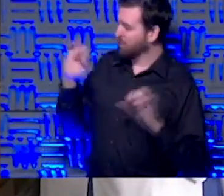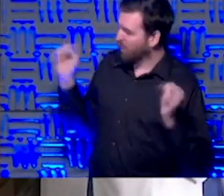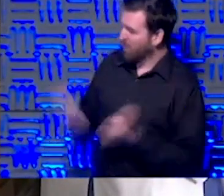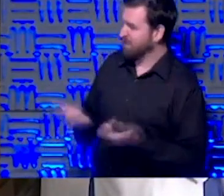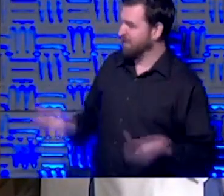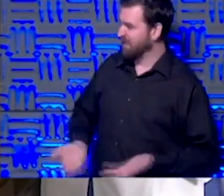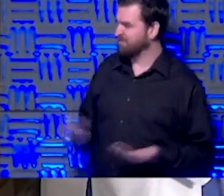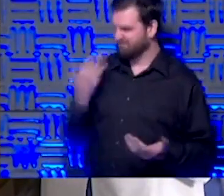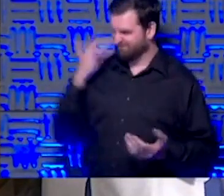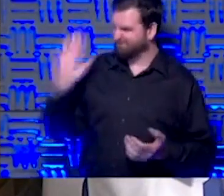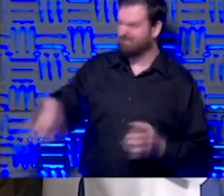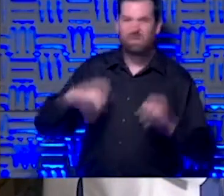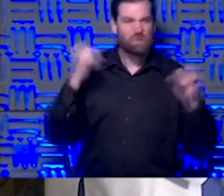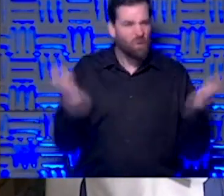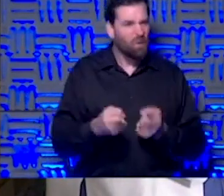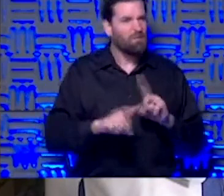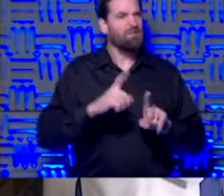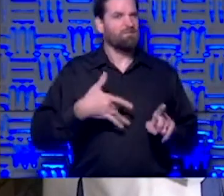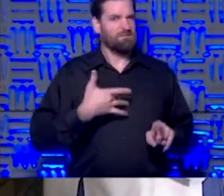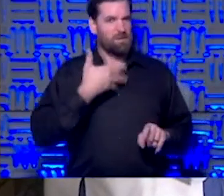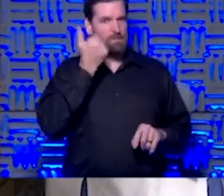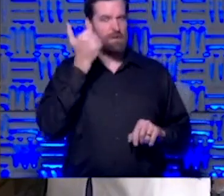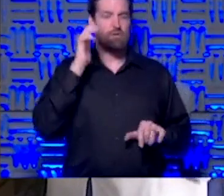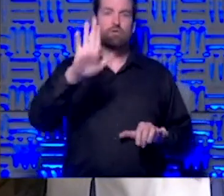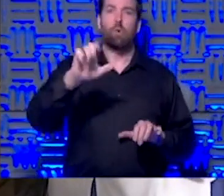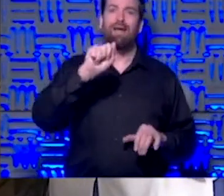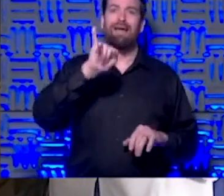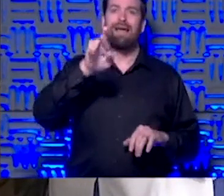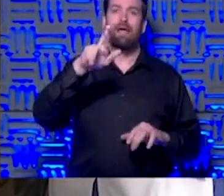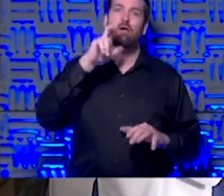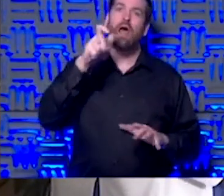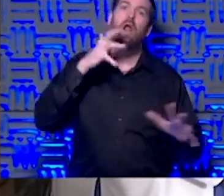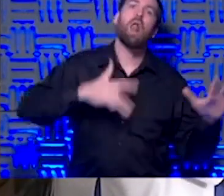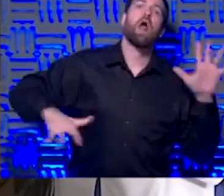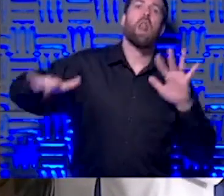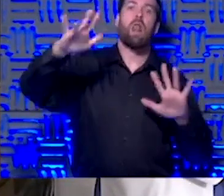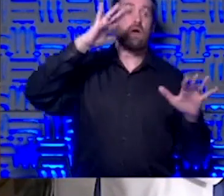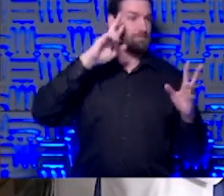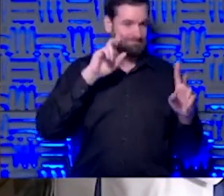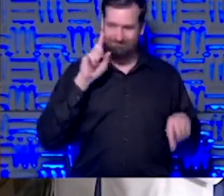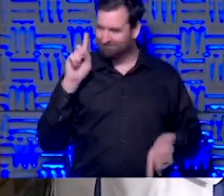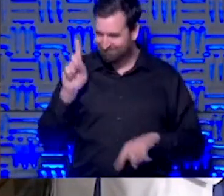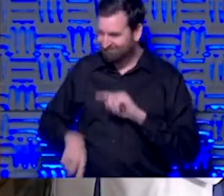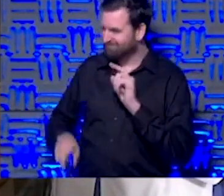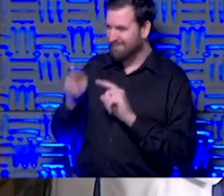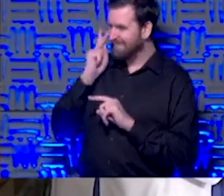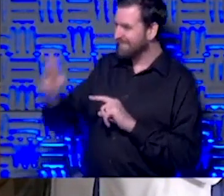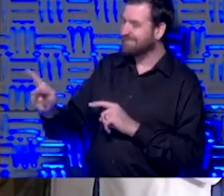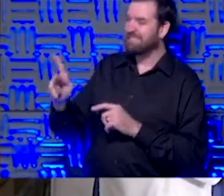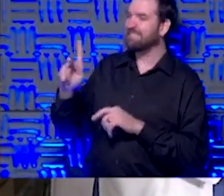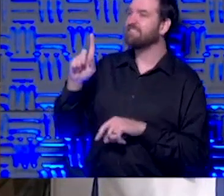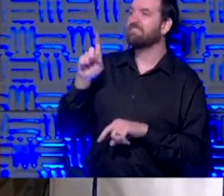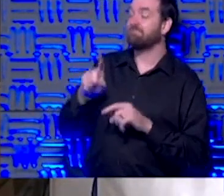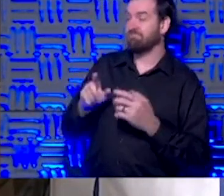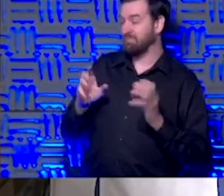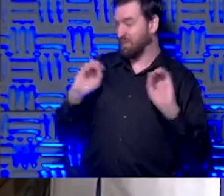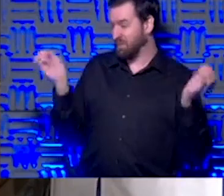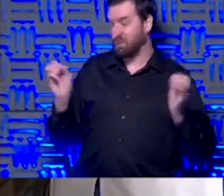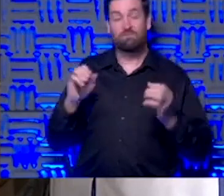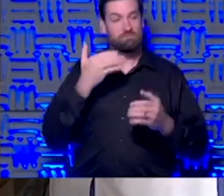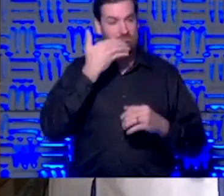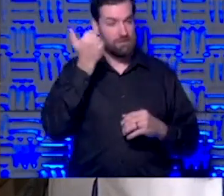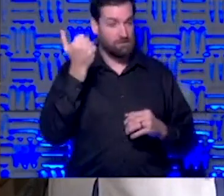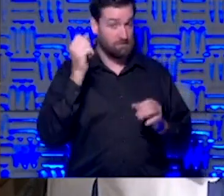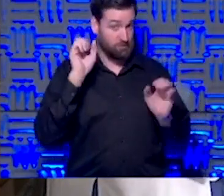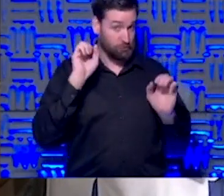You know, it is cold in here, but I'm feeling better because your air is not coming to my space right now. And I can't sense any or see any of your breath. It's a lot better. Shall we